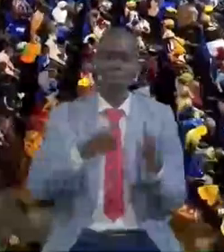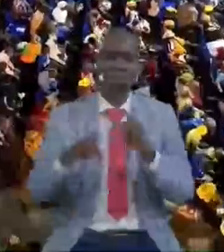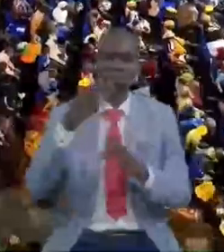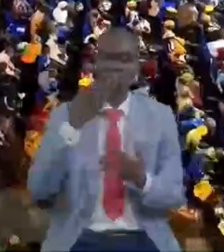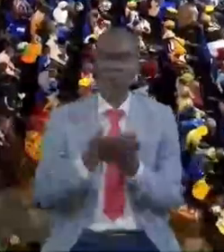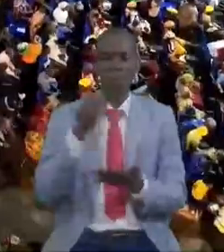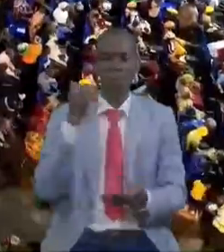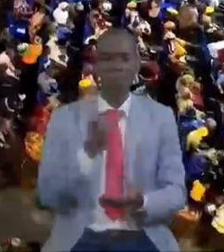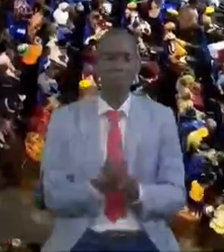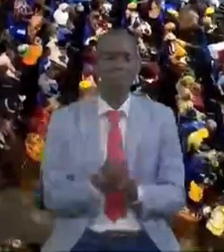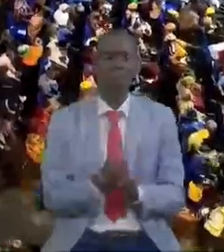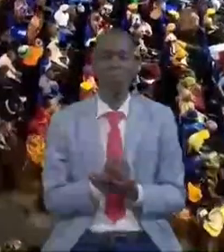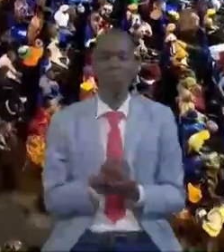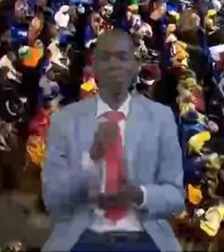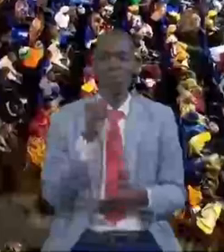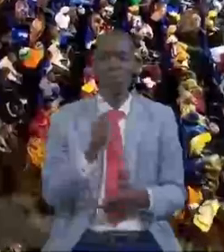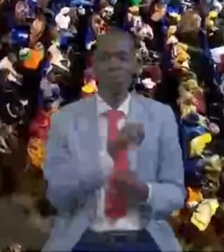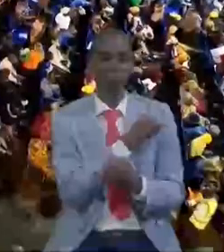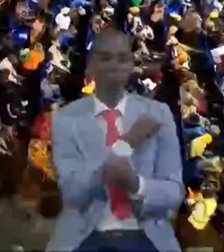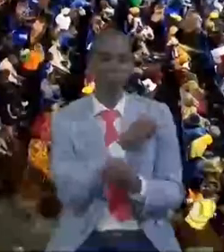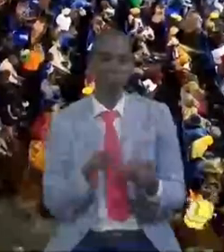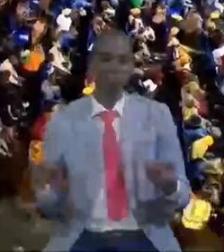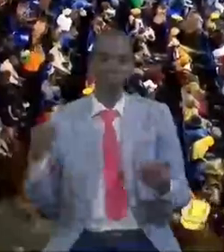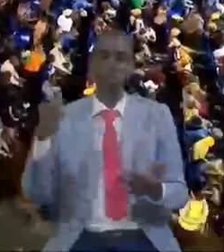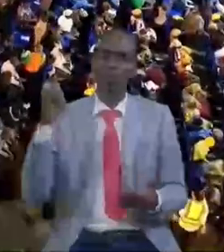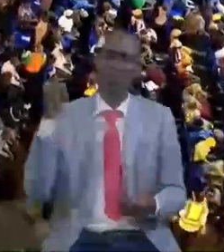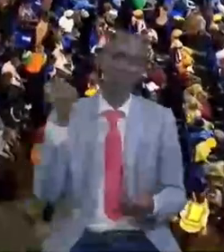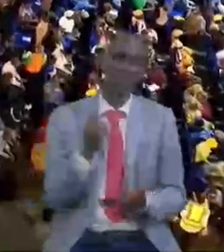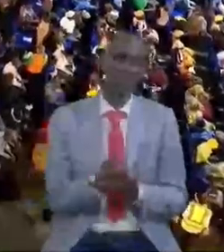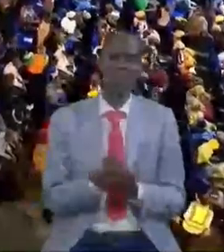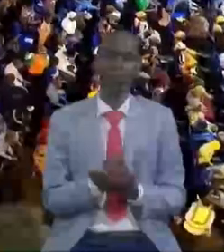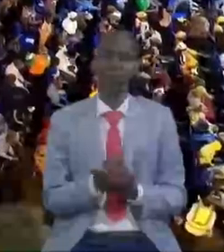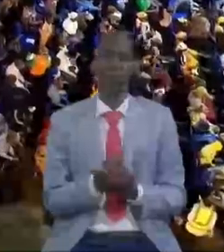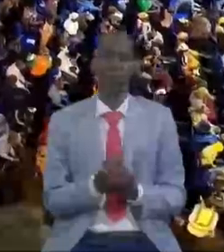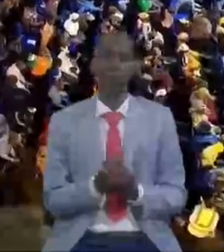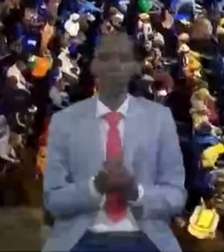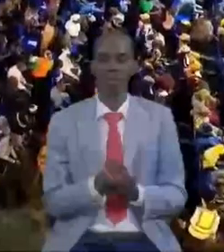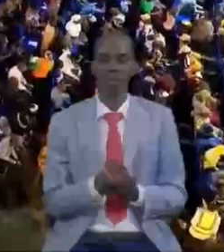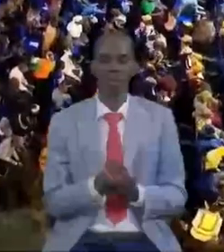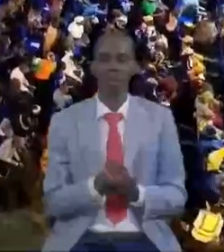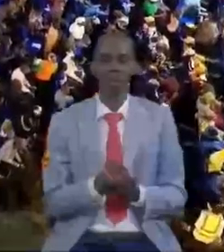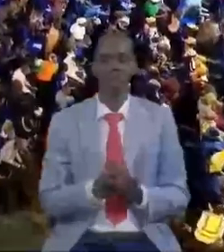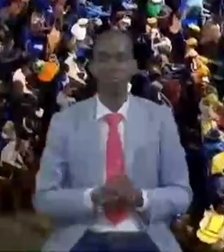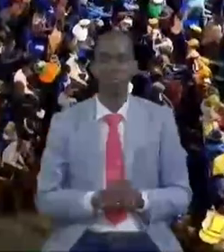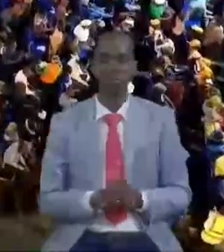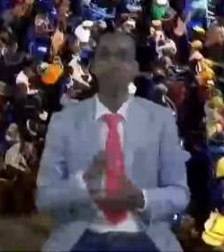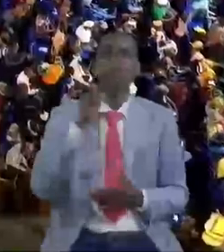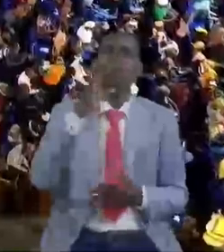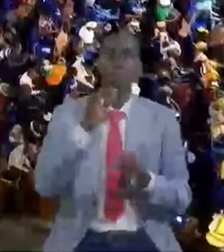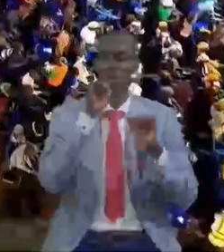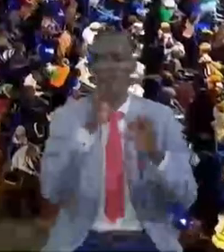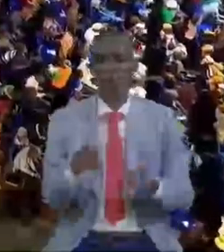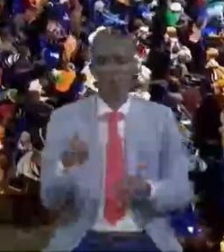amen. A final amen. Un dernier amen. God bless you. Keep on